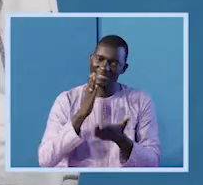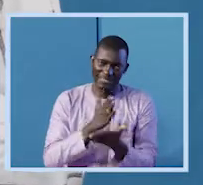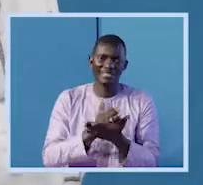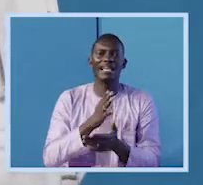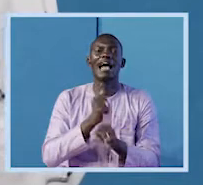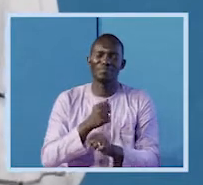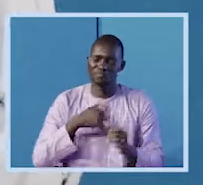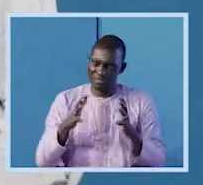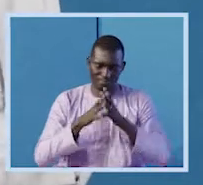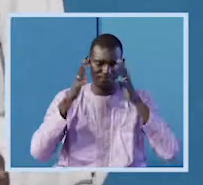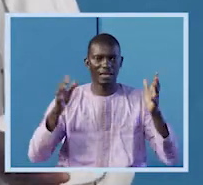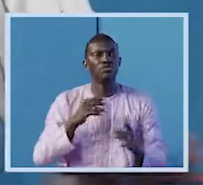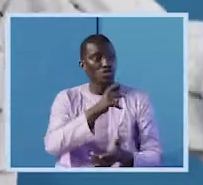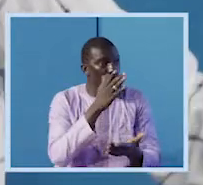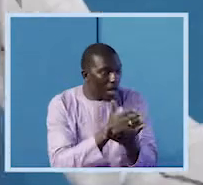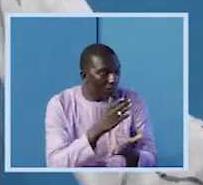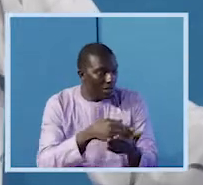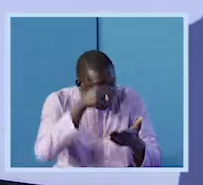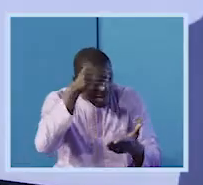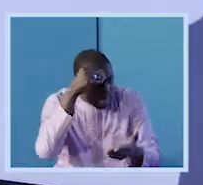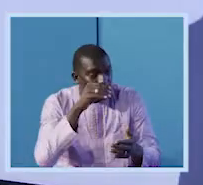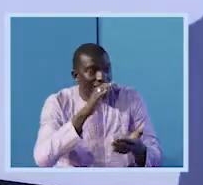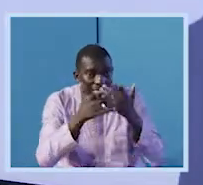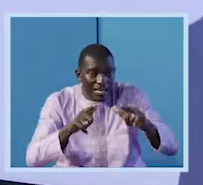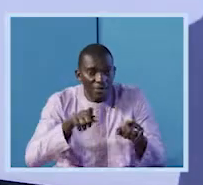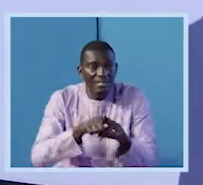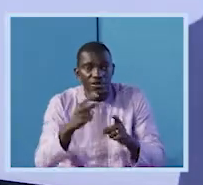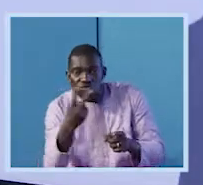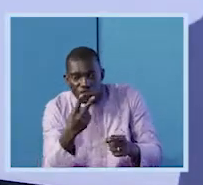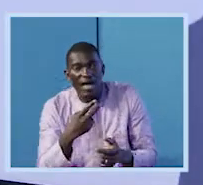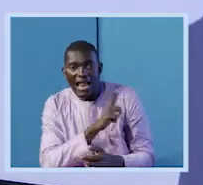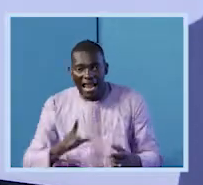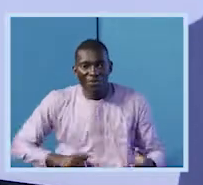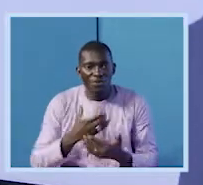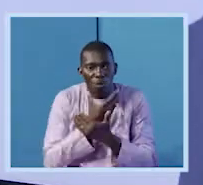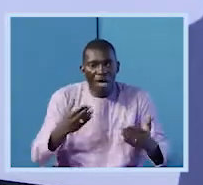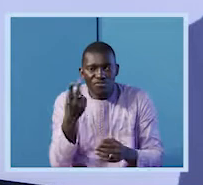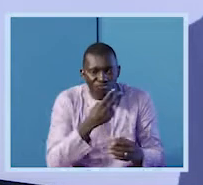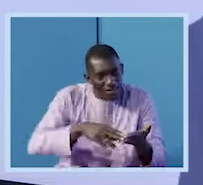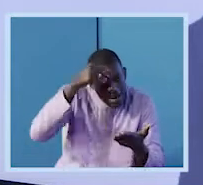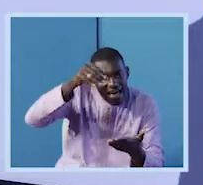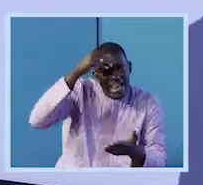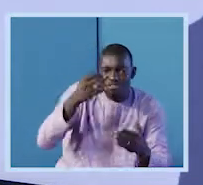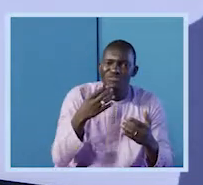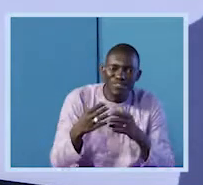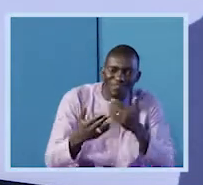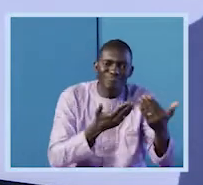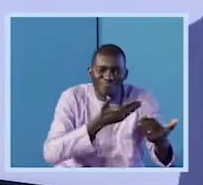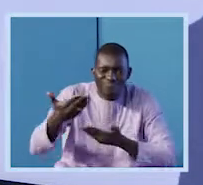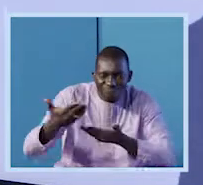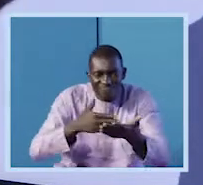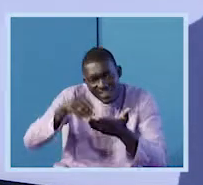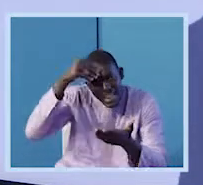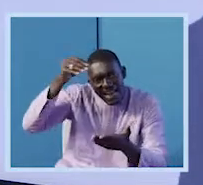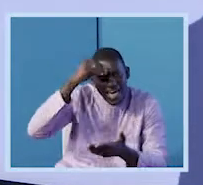sign that language you interpreter. actually learn these things at a household level, just the 2 of you being friends. Yeah. Before I even started